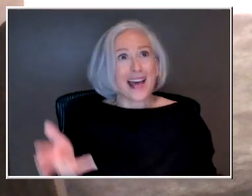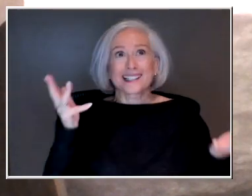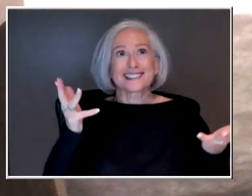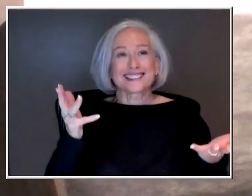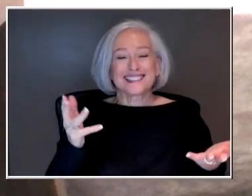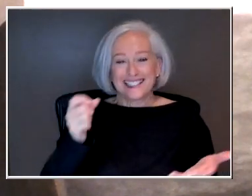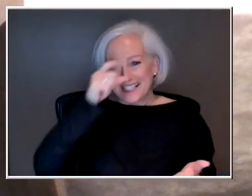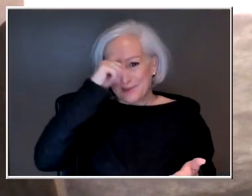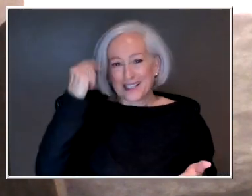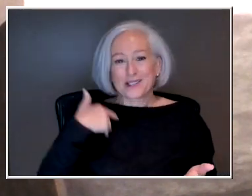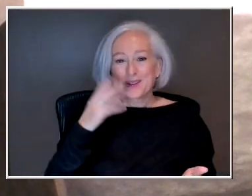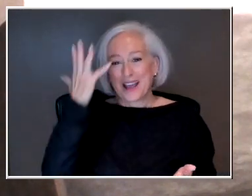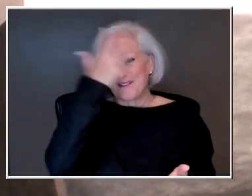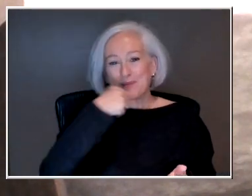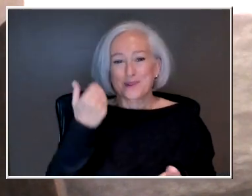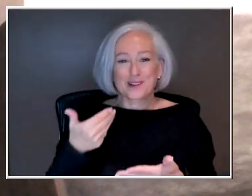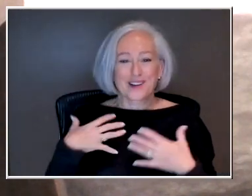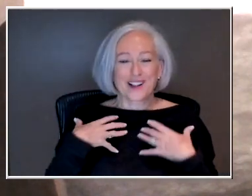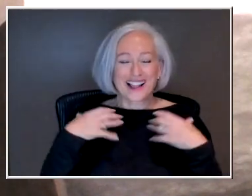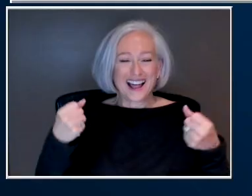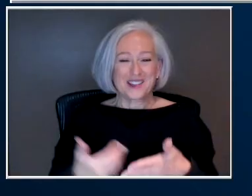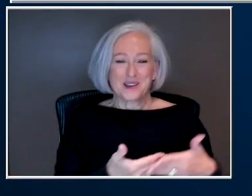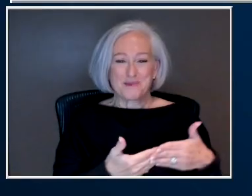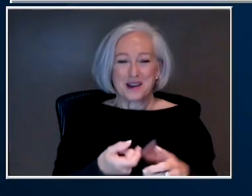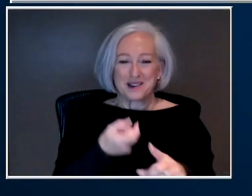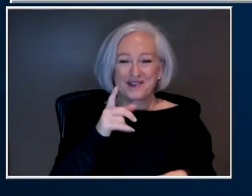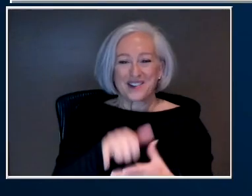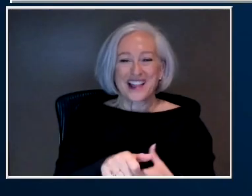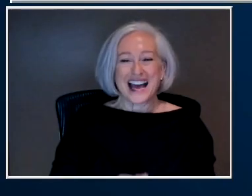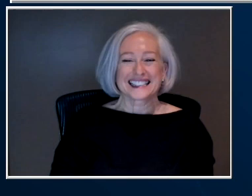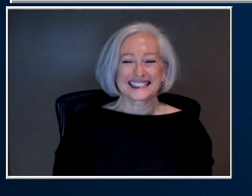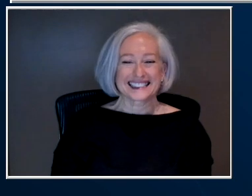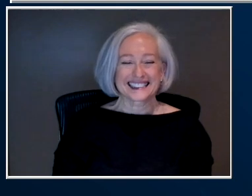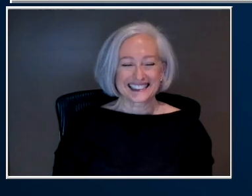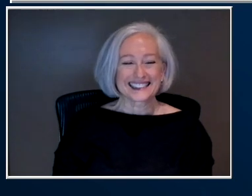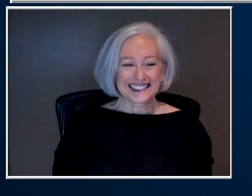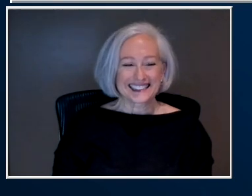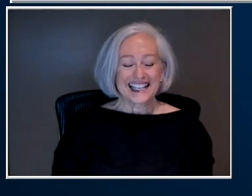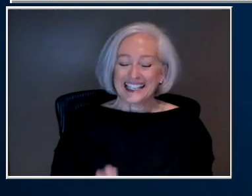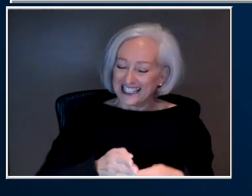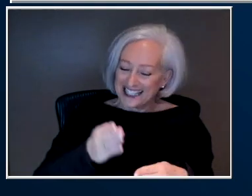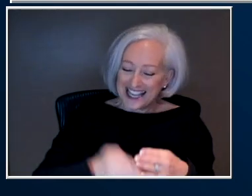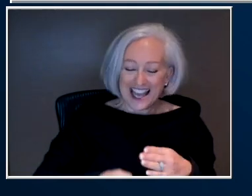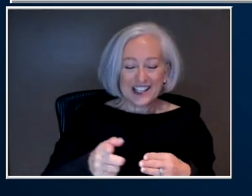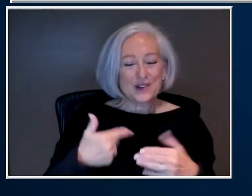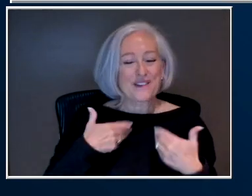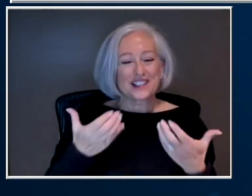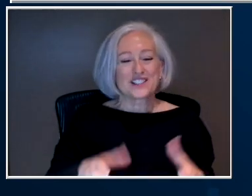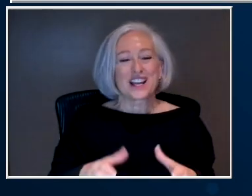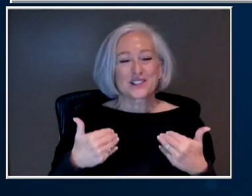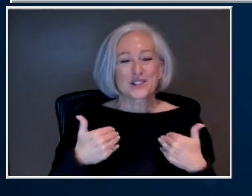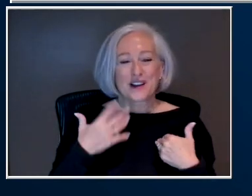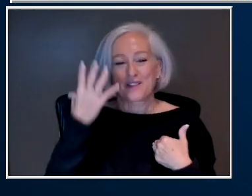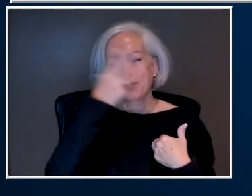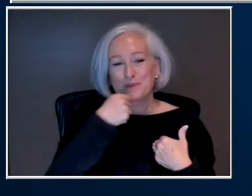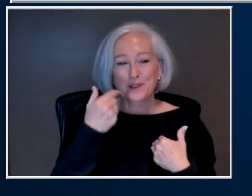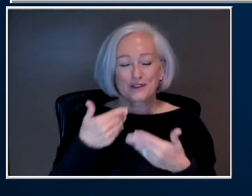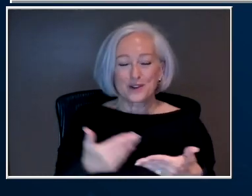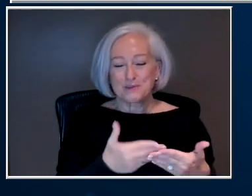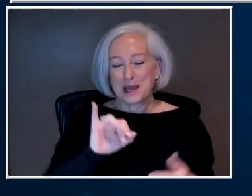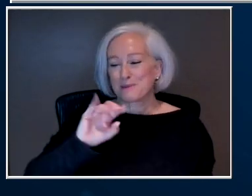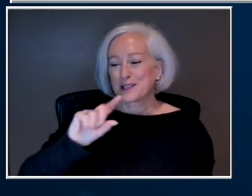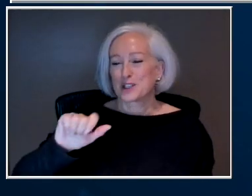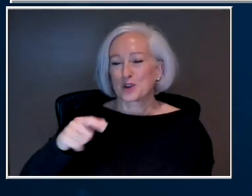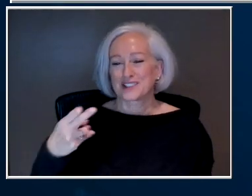we have a beautiful, healthy baby thanks to it. That's right. In the end, you have this chance to have a pretty baby Josephine. So very